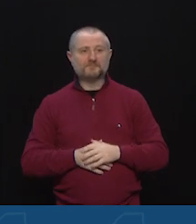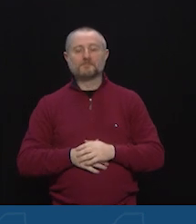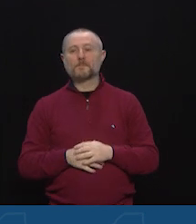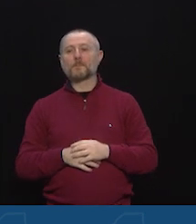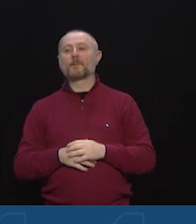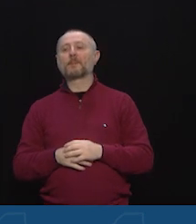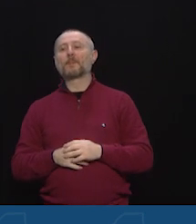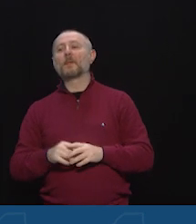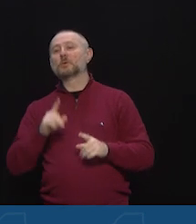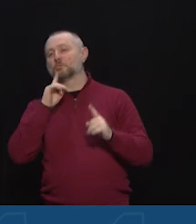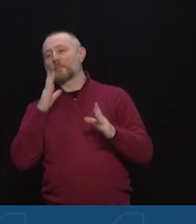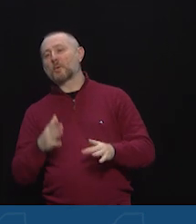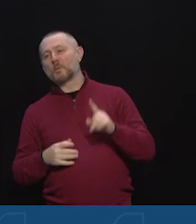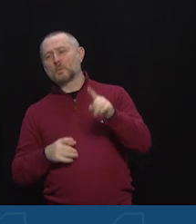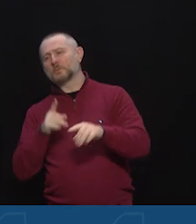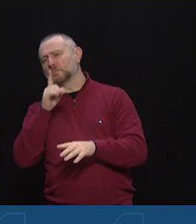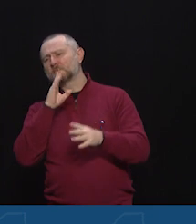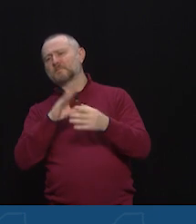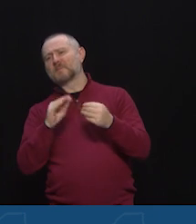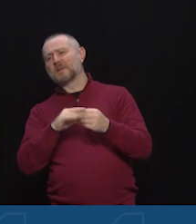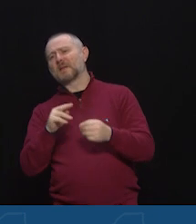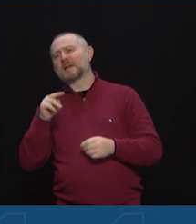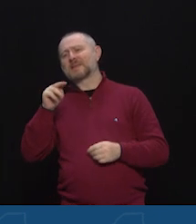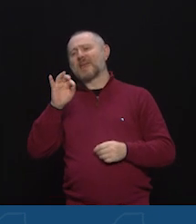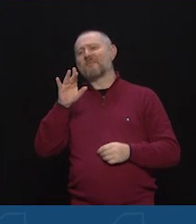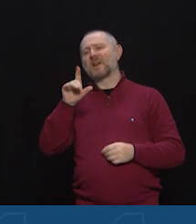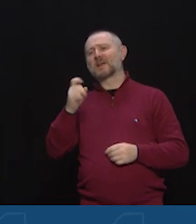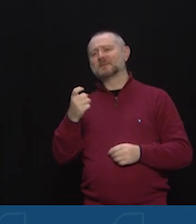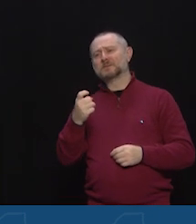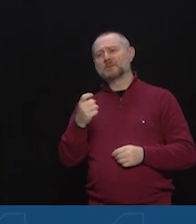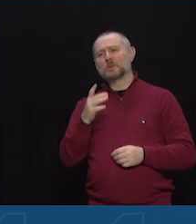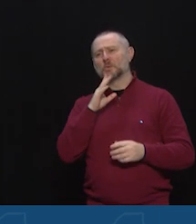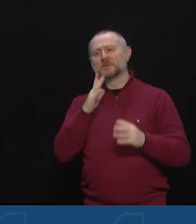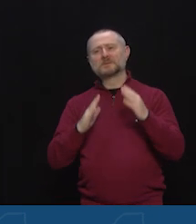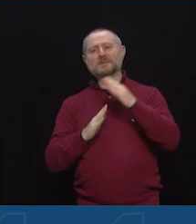note, Governor, you keep mentioning Netflix, and you have this week, so can you give us your top two?